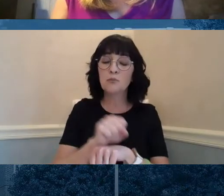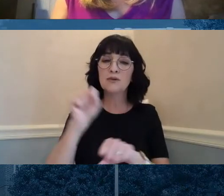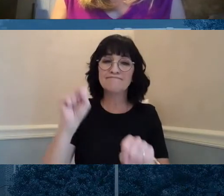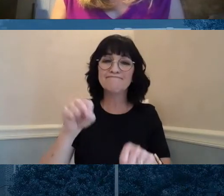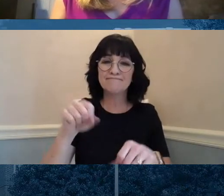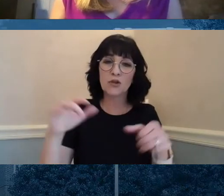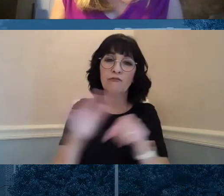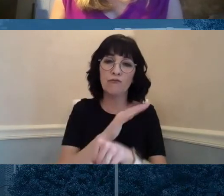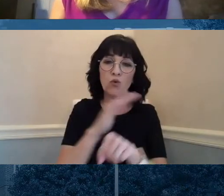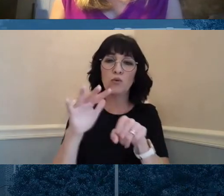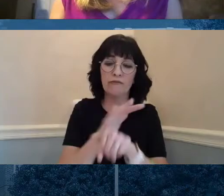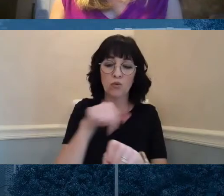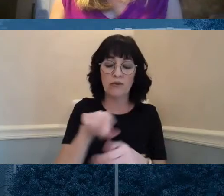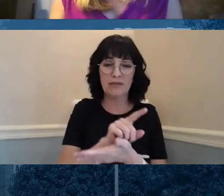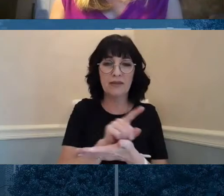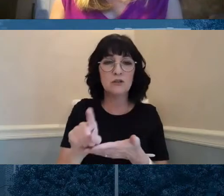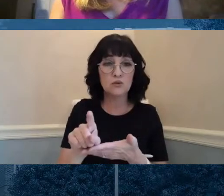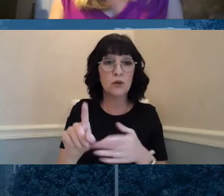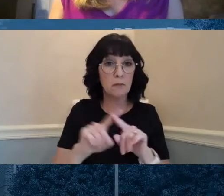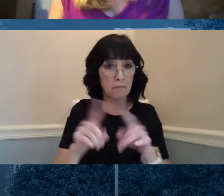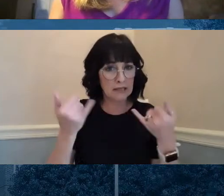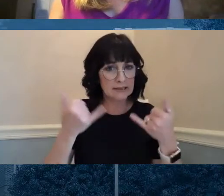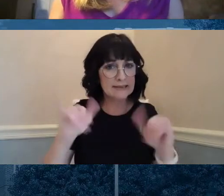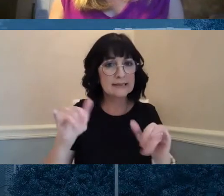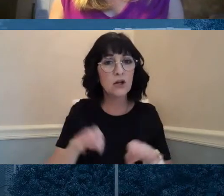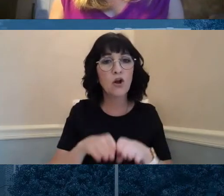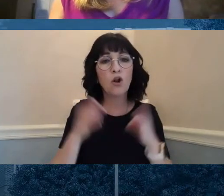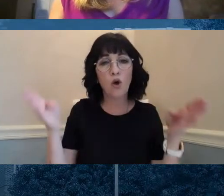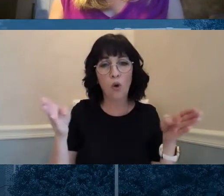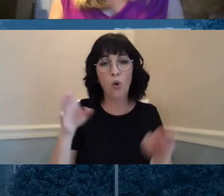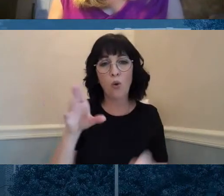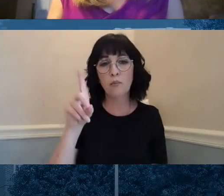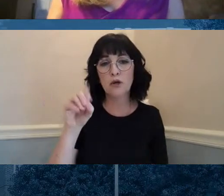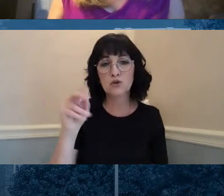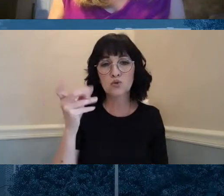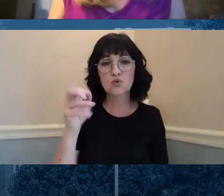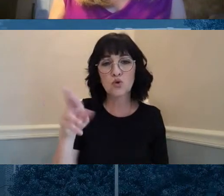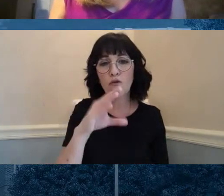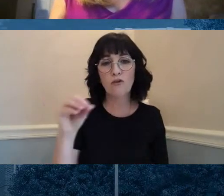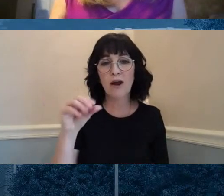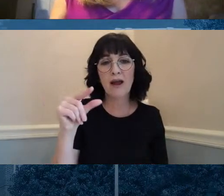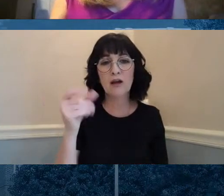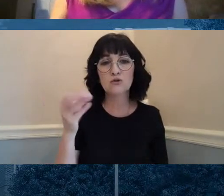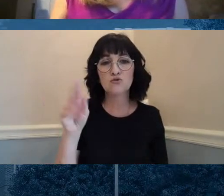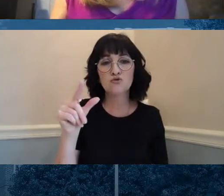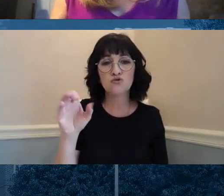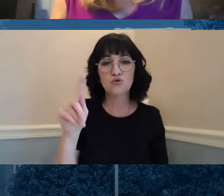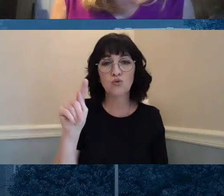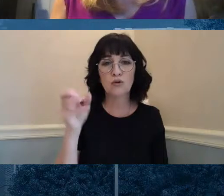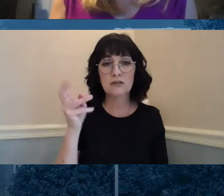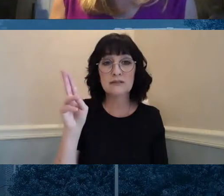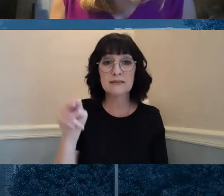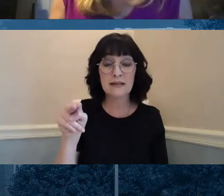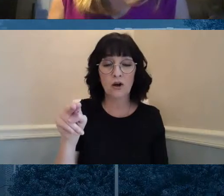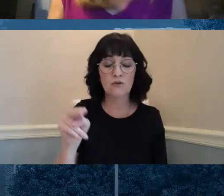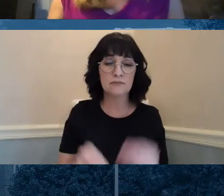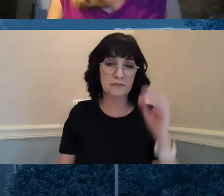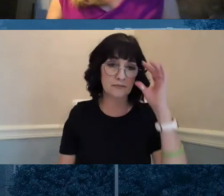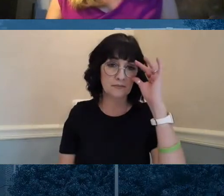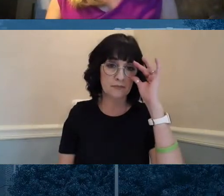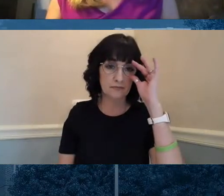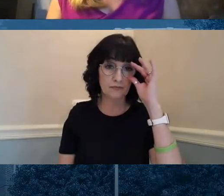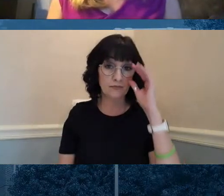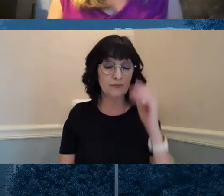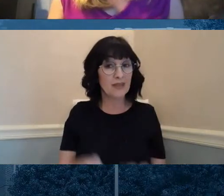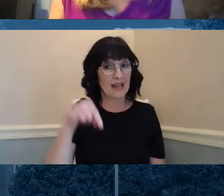openings for Dover and Georgetown for the rest of this week. This weekend, we are resuming administration